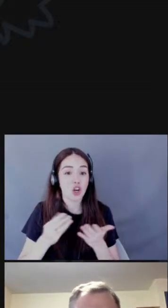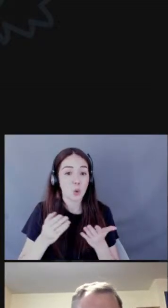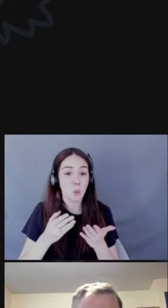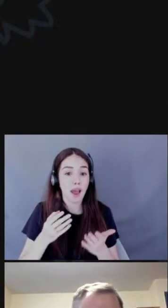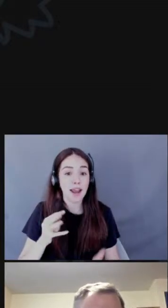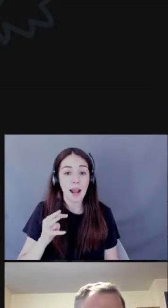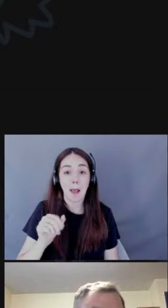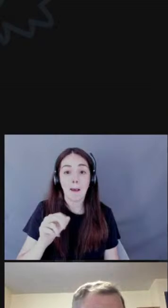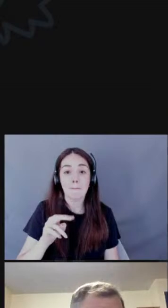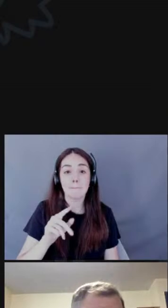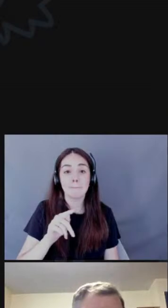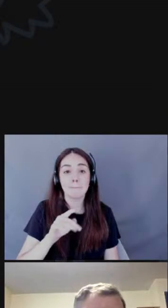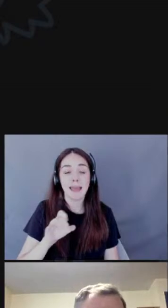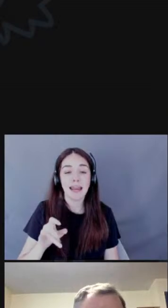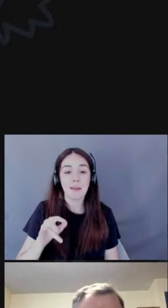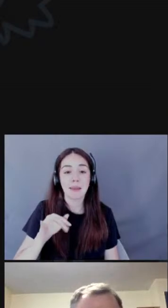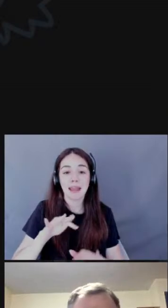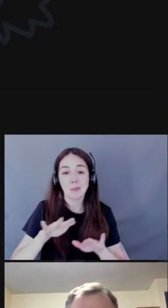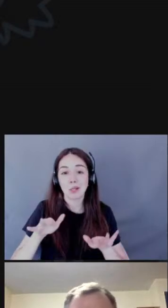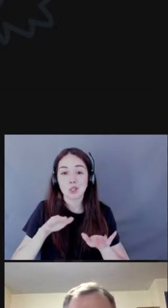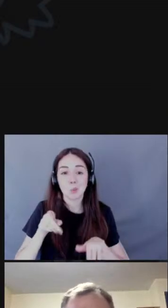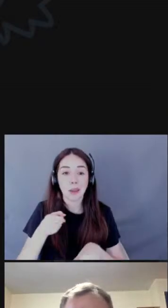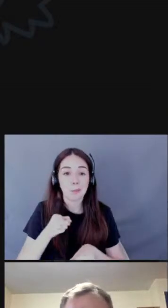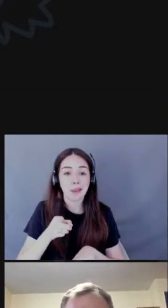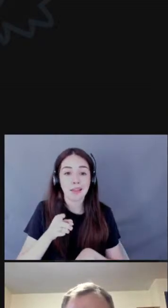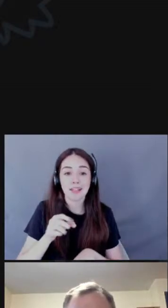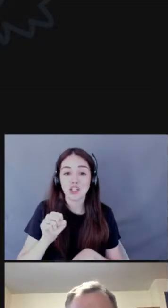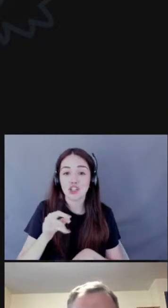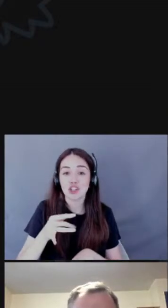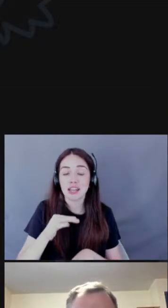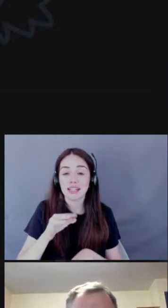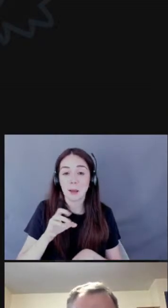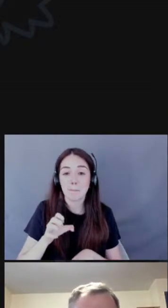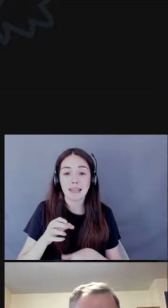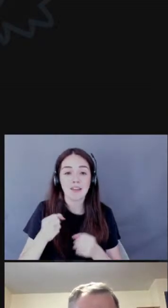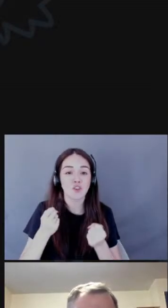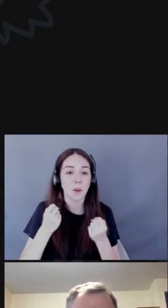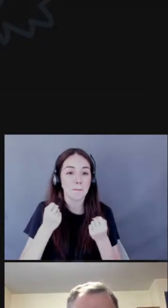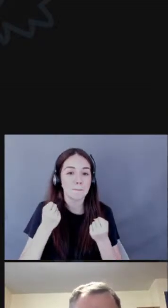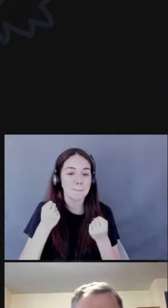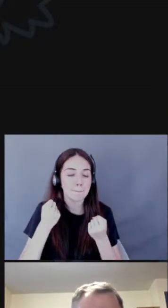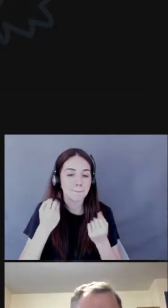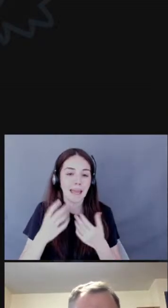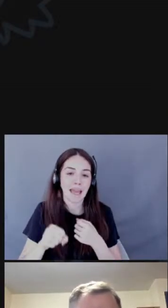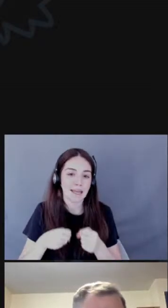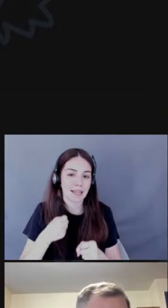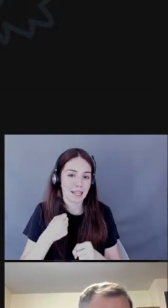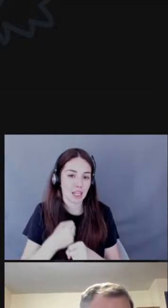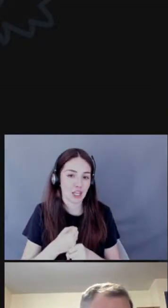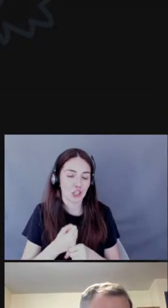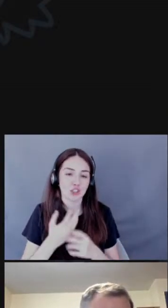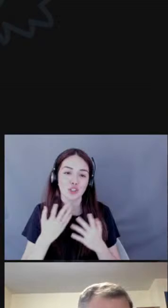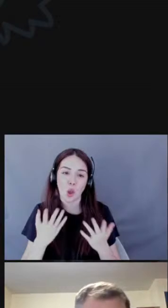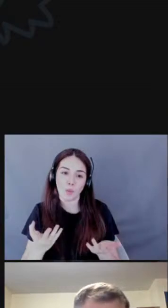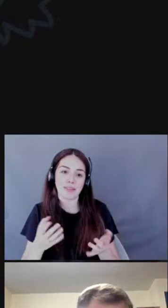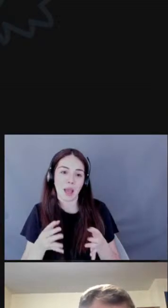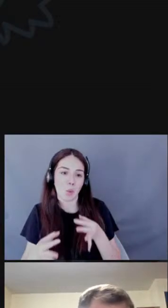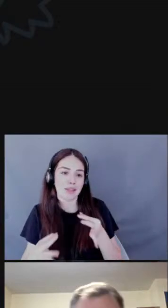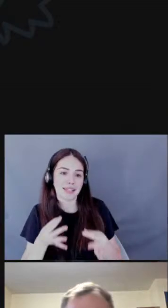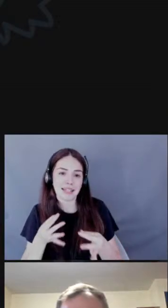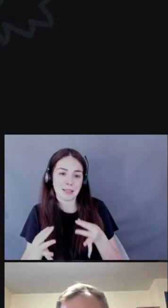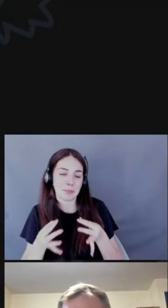into the Chesapeake for years. And then that sort of gave an explanation for what Chessie had always